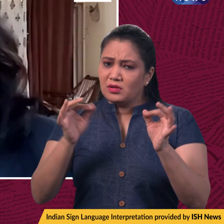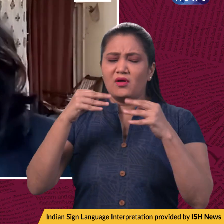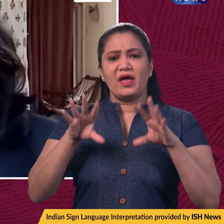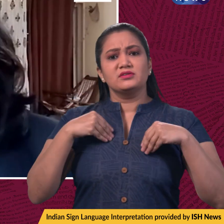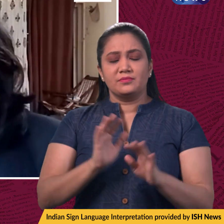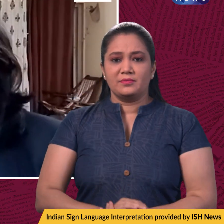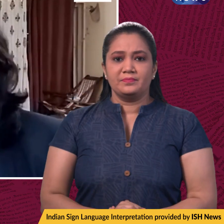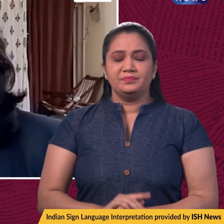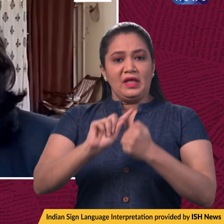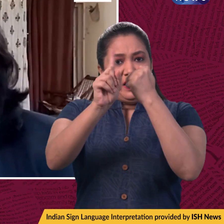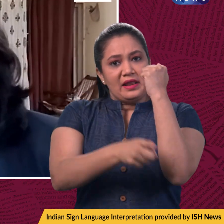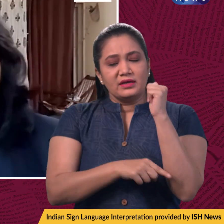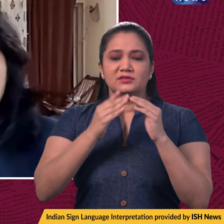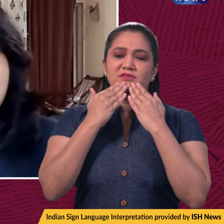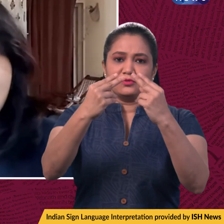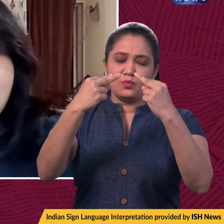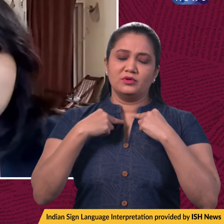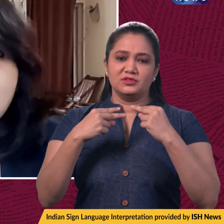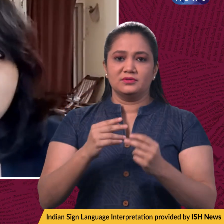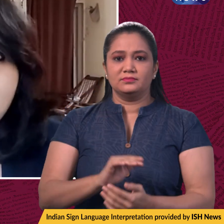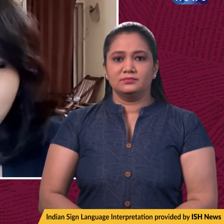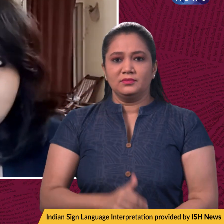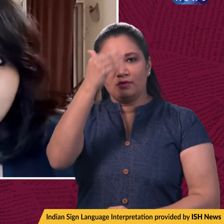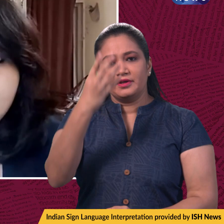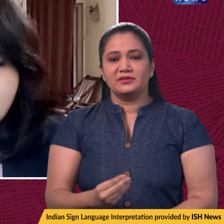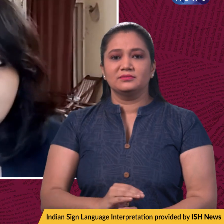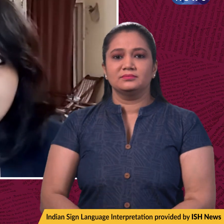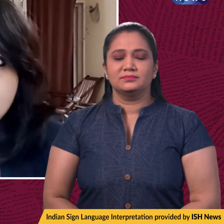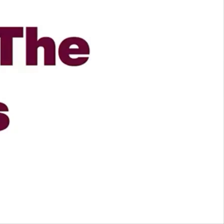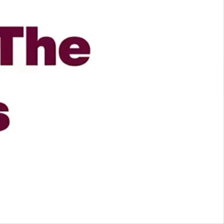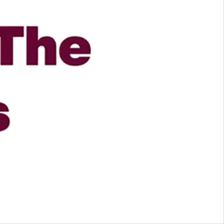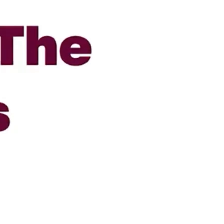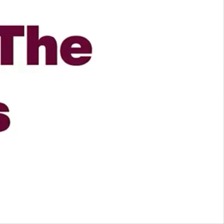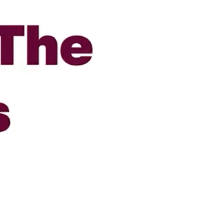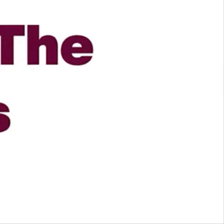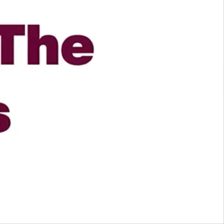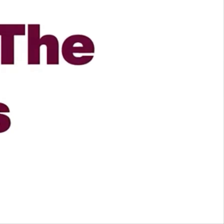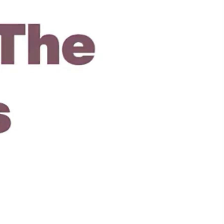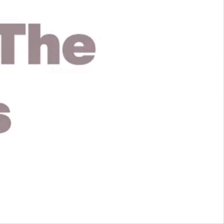pay, end quote. That brings us to the end of this bulletin. Thank you so much for watching. Good night.